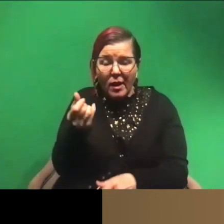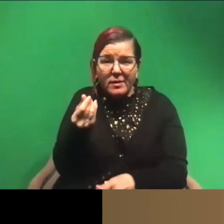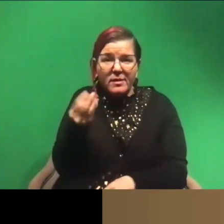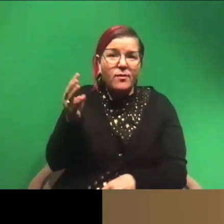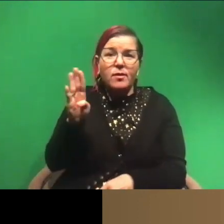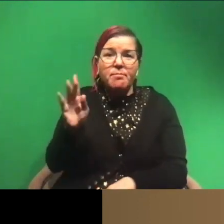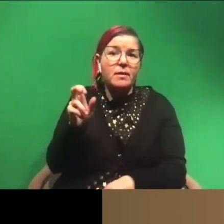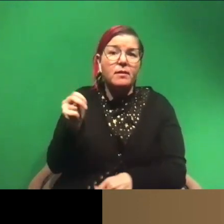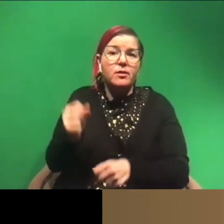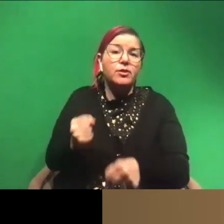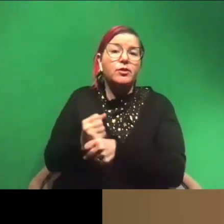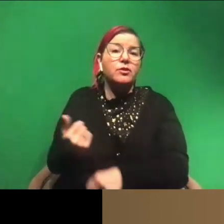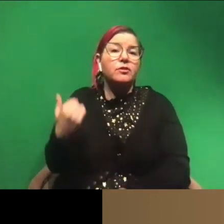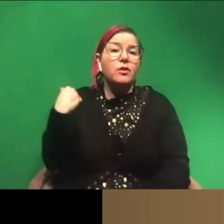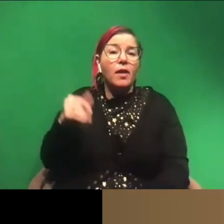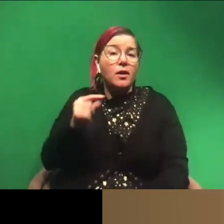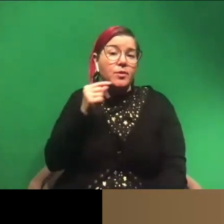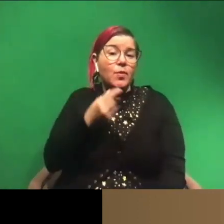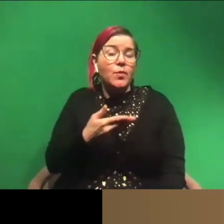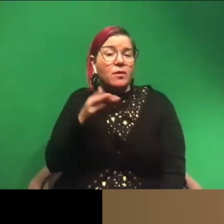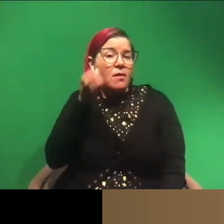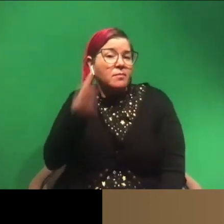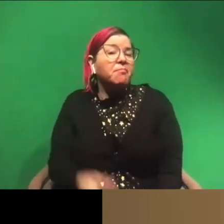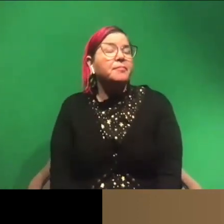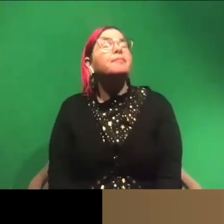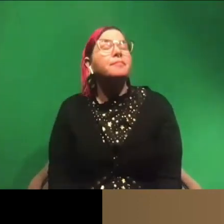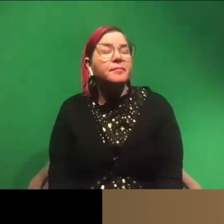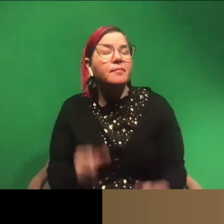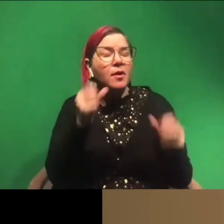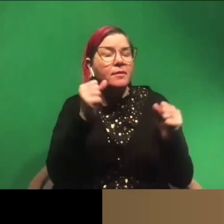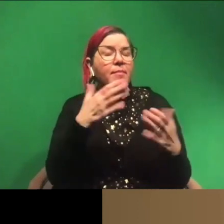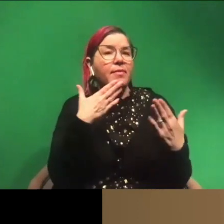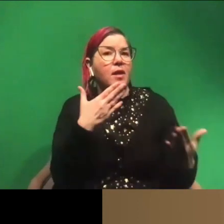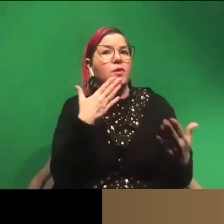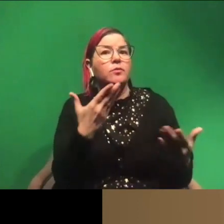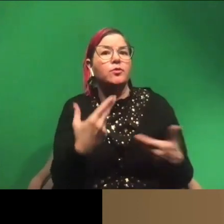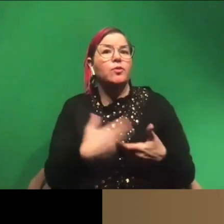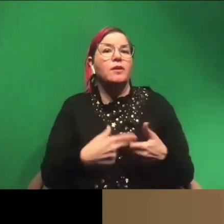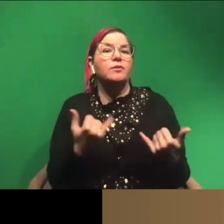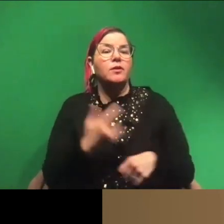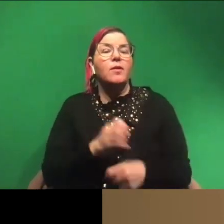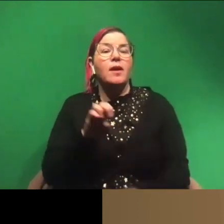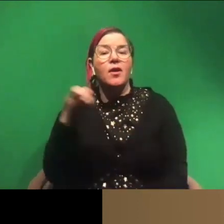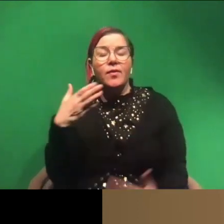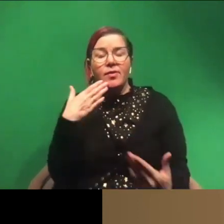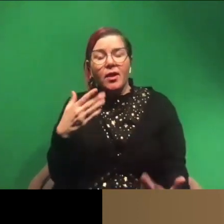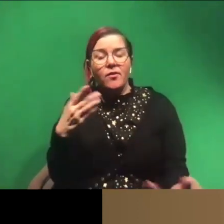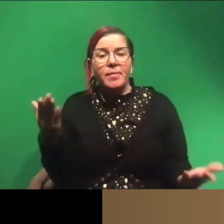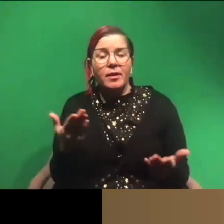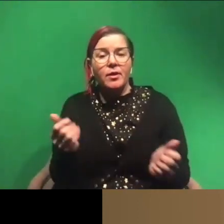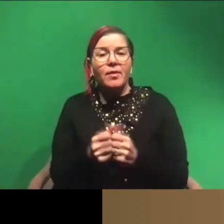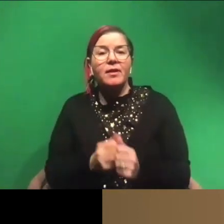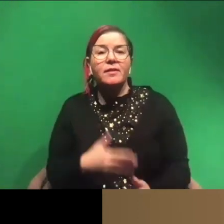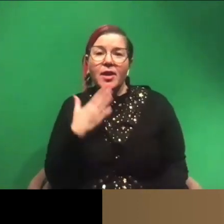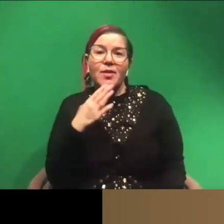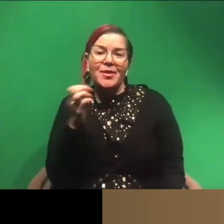So I think that's a really cool thing. Awesome. Well, thank you so much for joining us today. Erin, thank you for being here with us. Thank you, Erin.